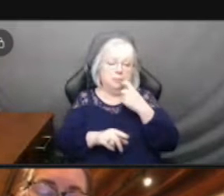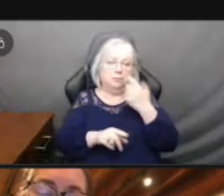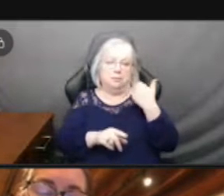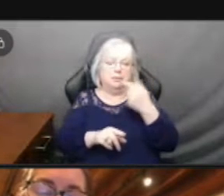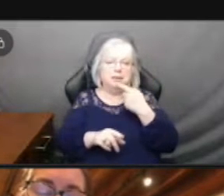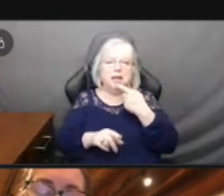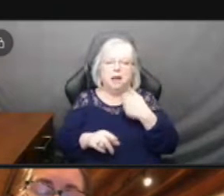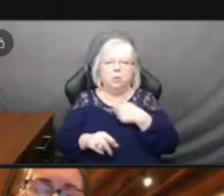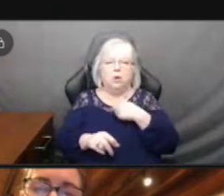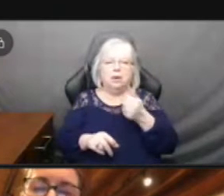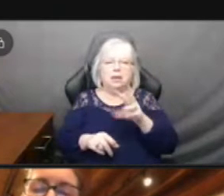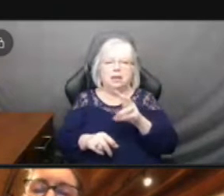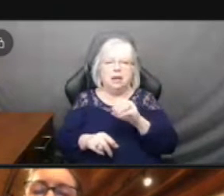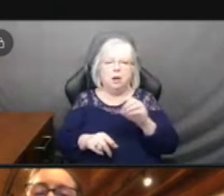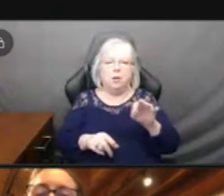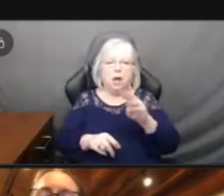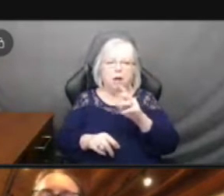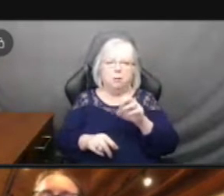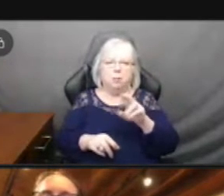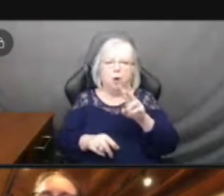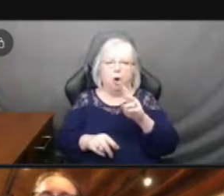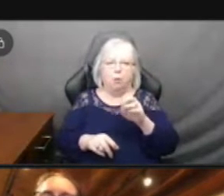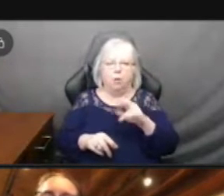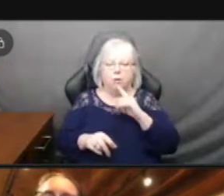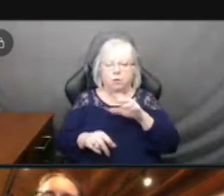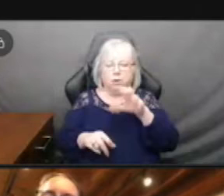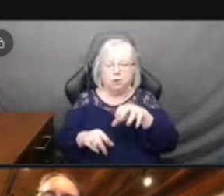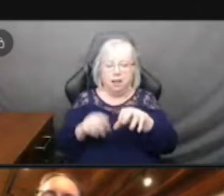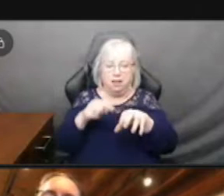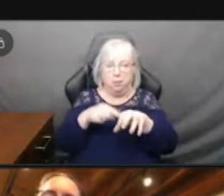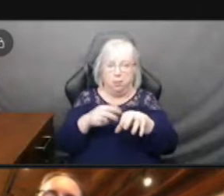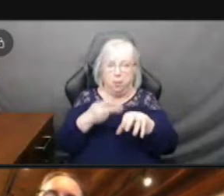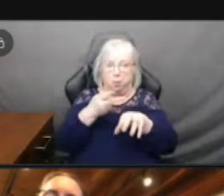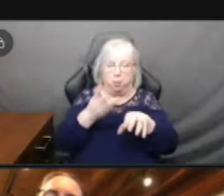we're at 1609 Barber, which is right next door to this proposed